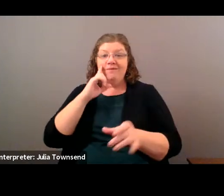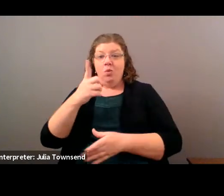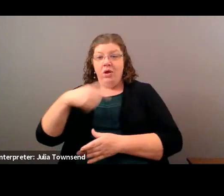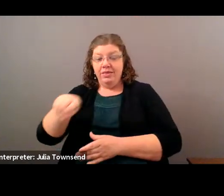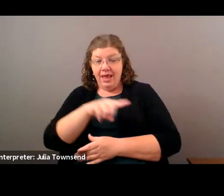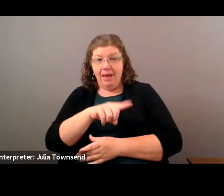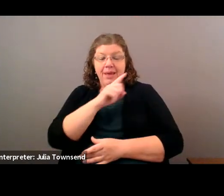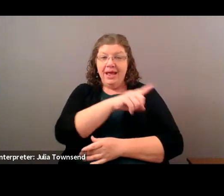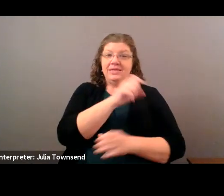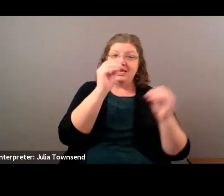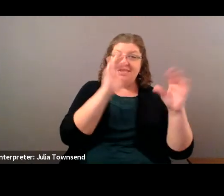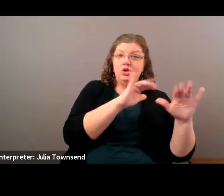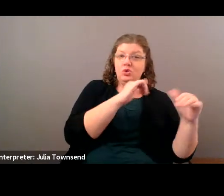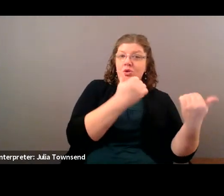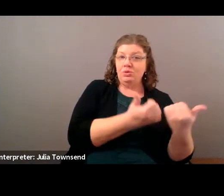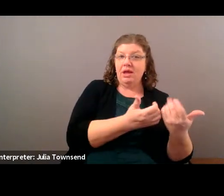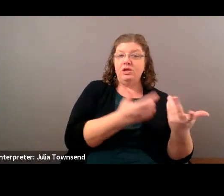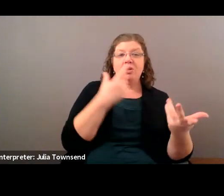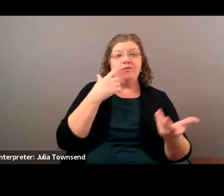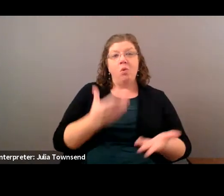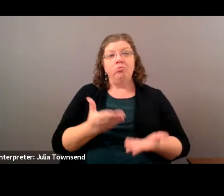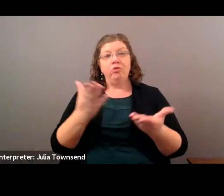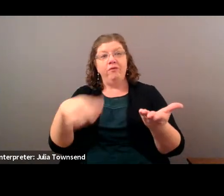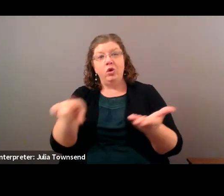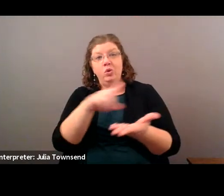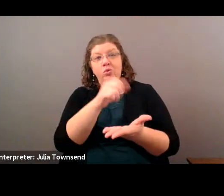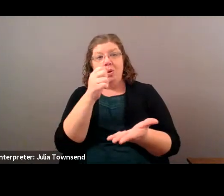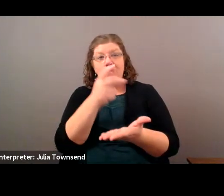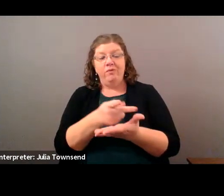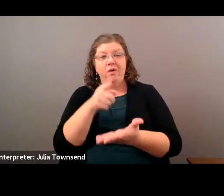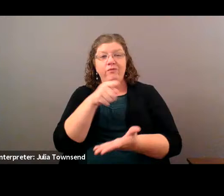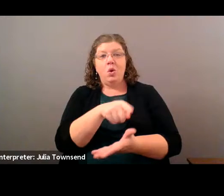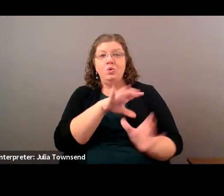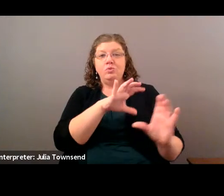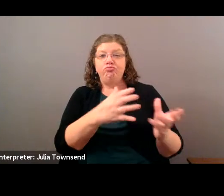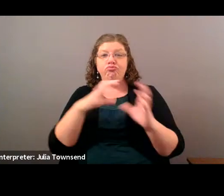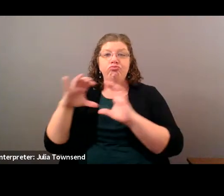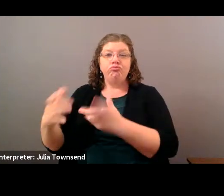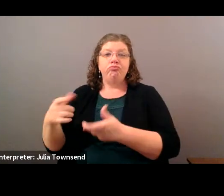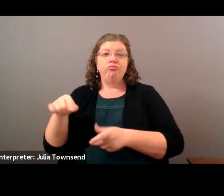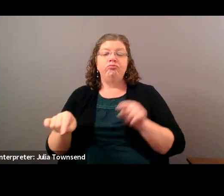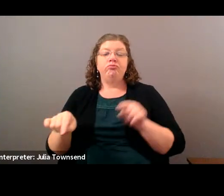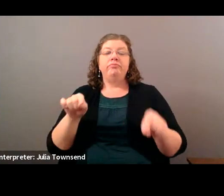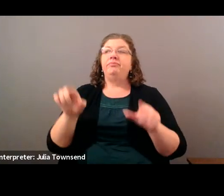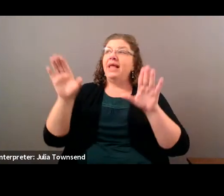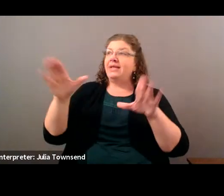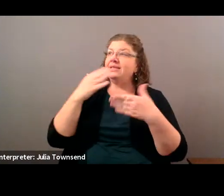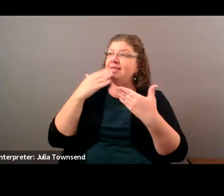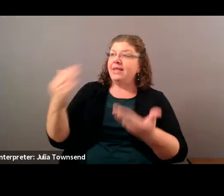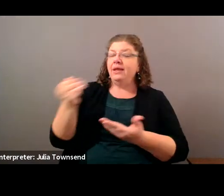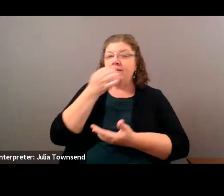SBTA. So it's before you for your approval for those 2 classifications. Excellent, thank you.